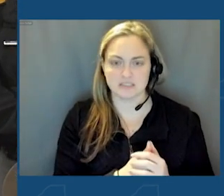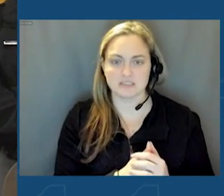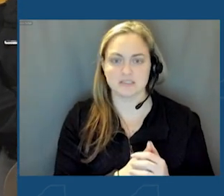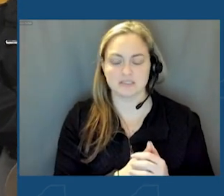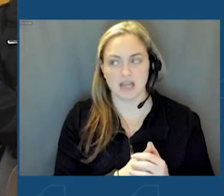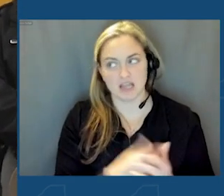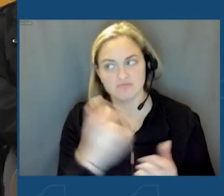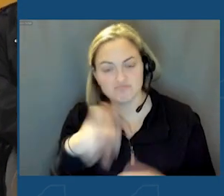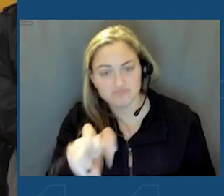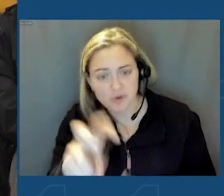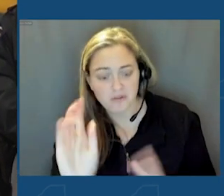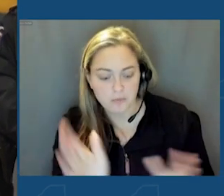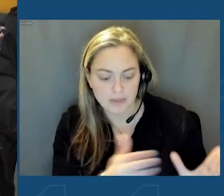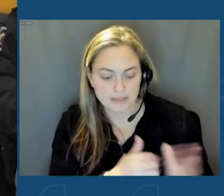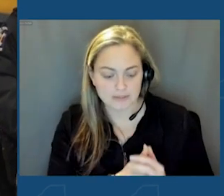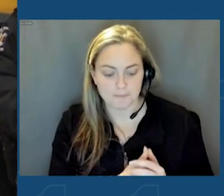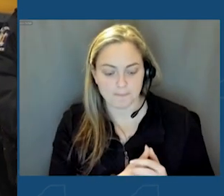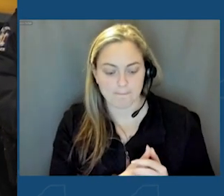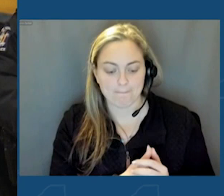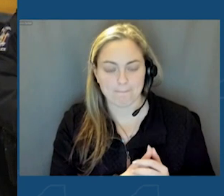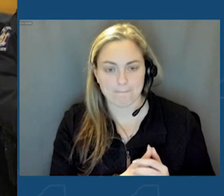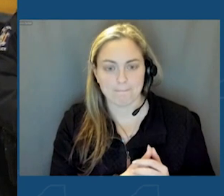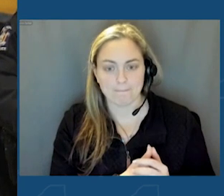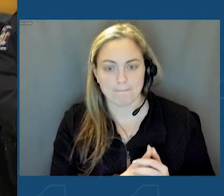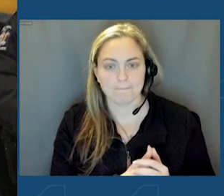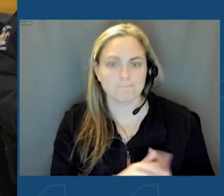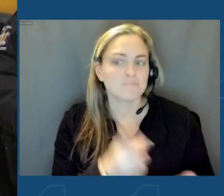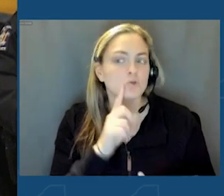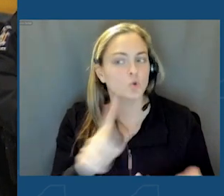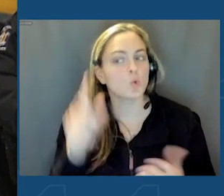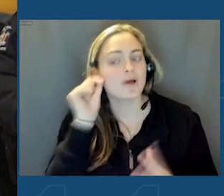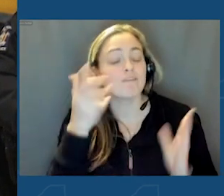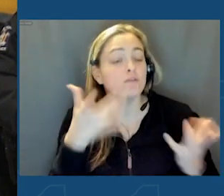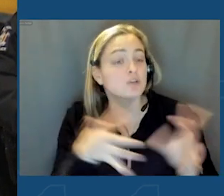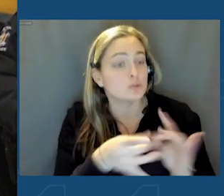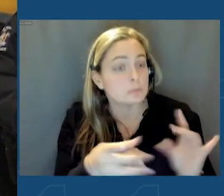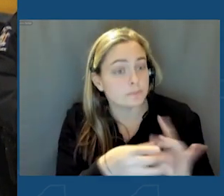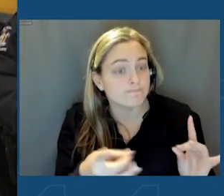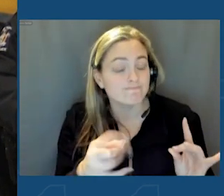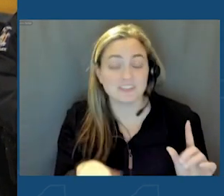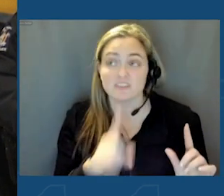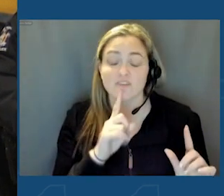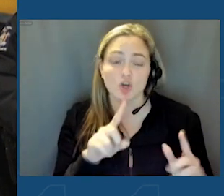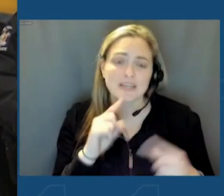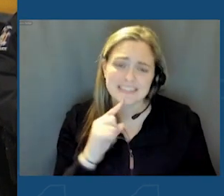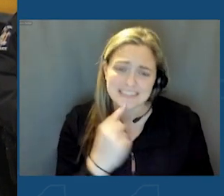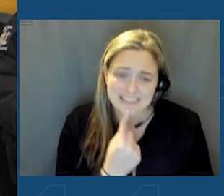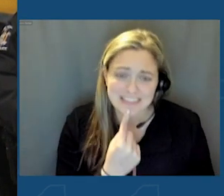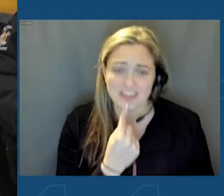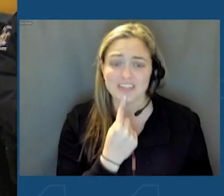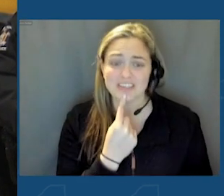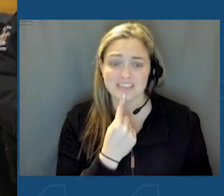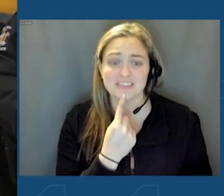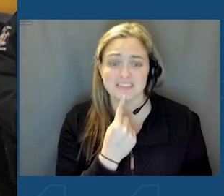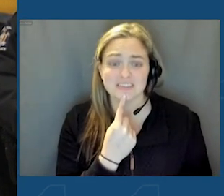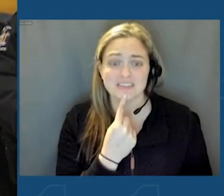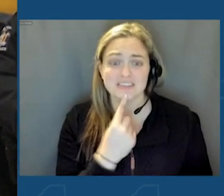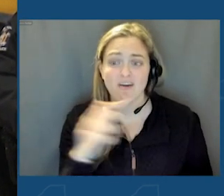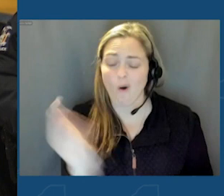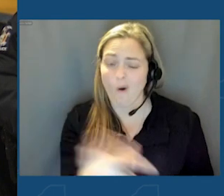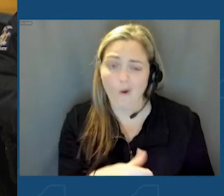plans but that said as the governor has articulated this really is a very serious Statewide all Hazard